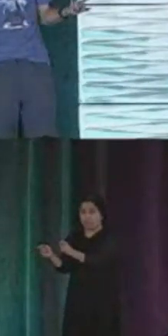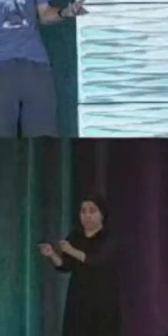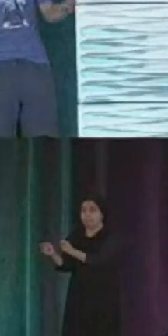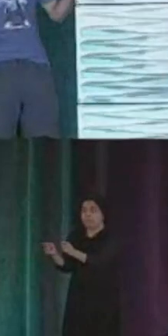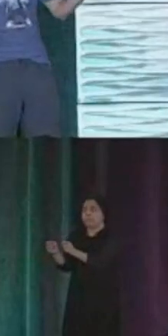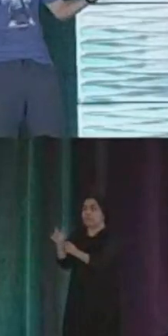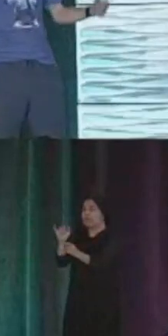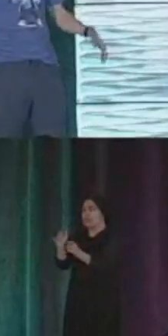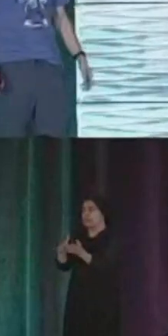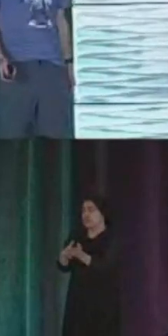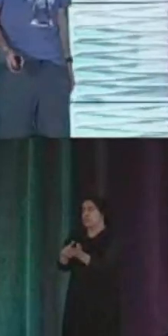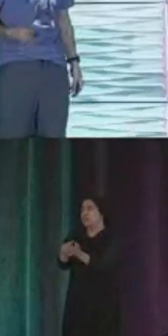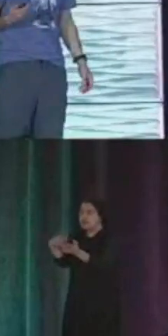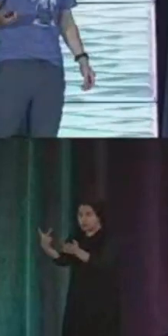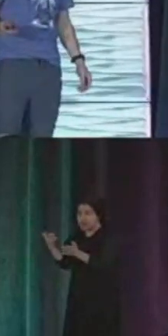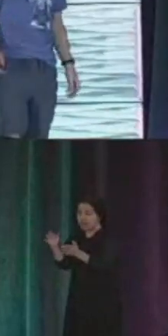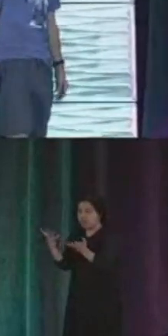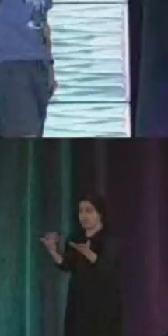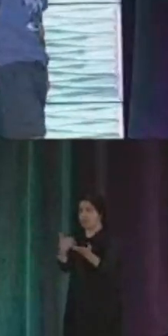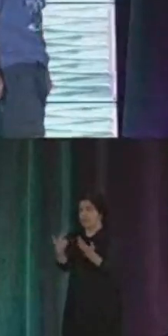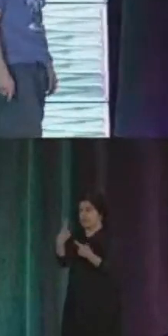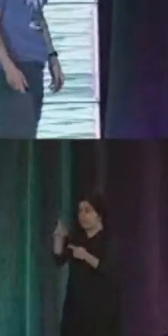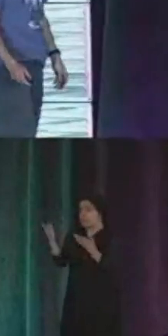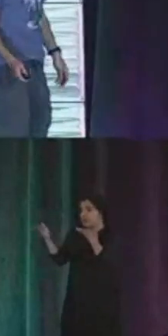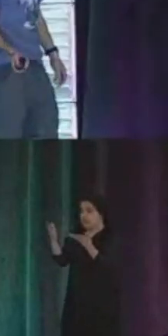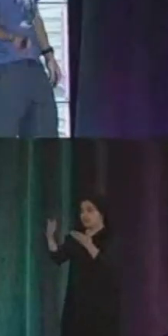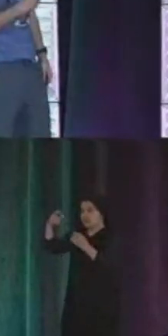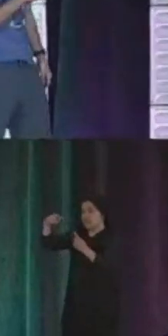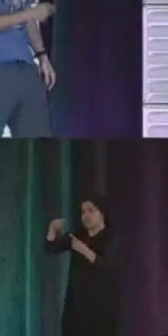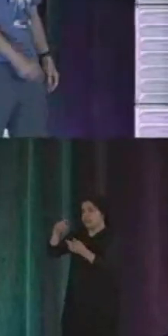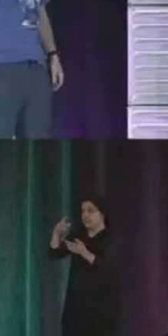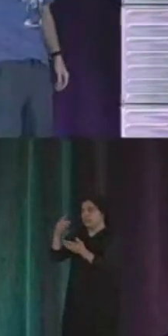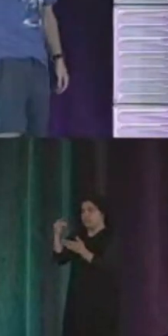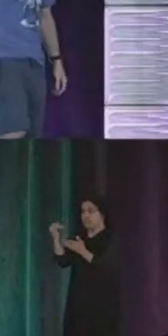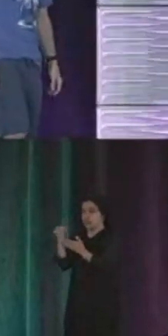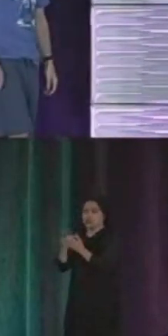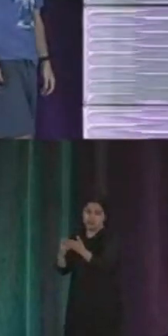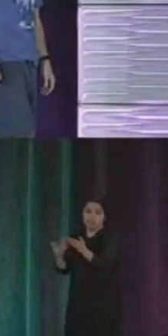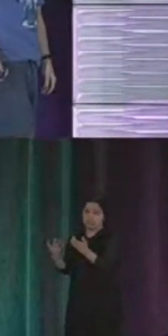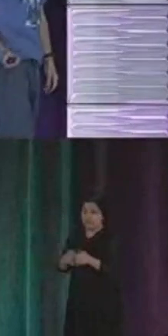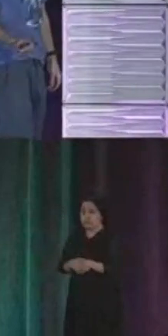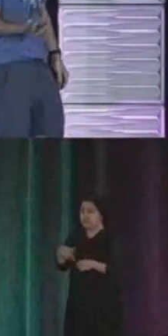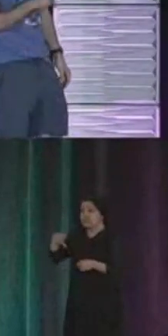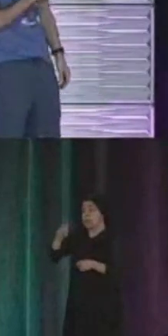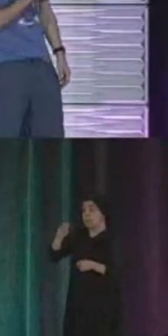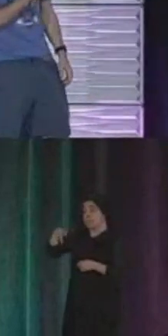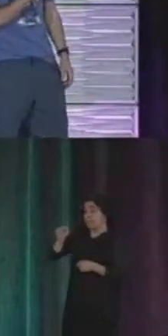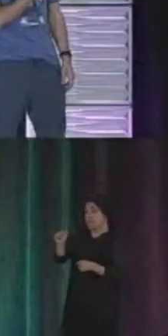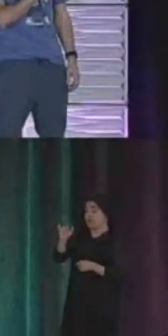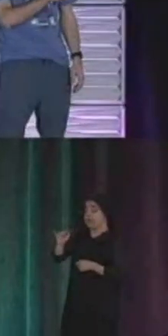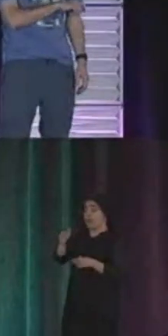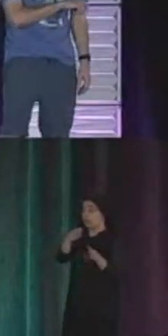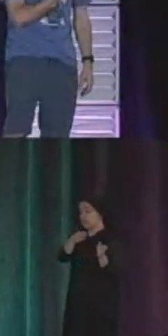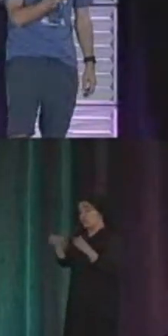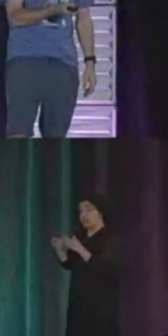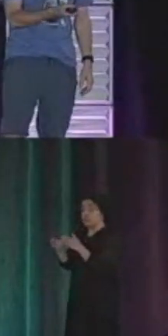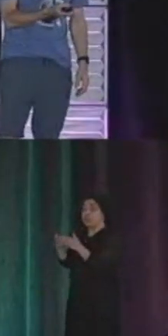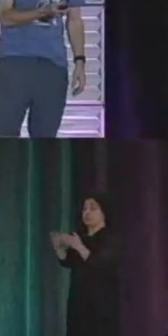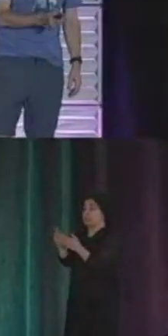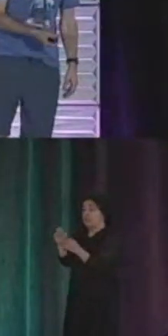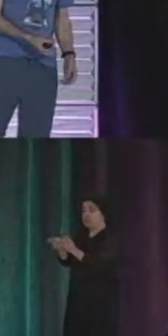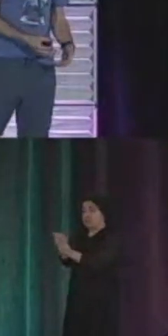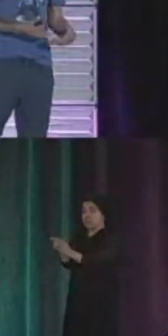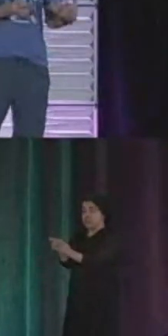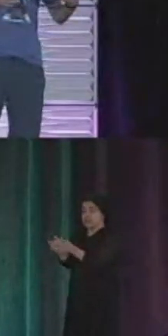basically a duplicate of what we have for the server render. And then the PESPA redirect mutation request, we still